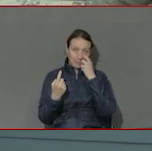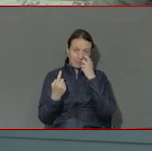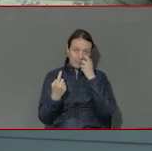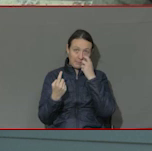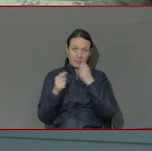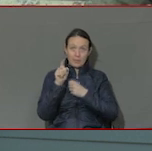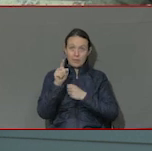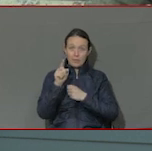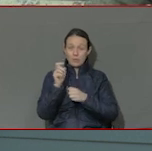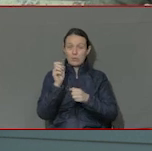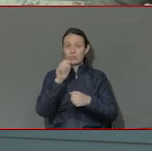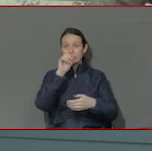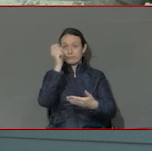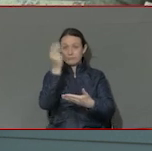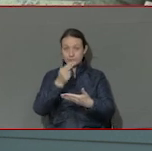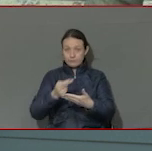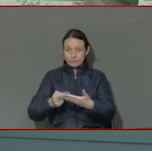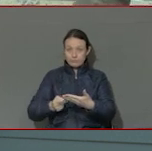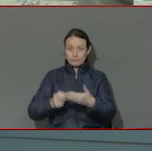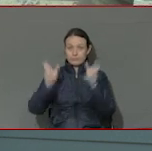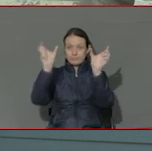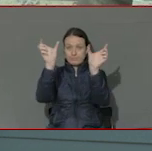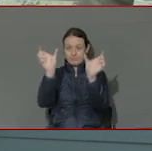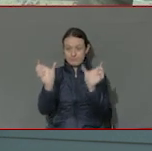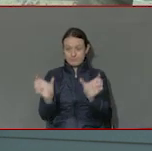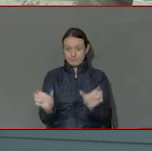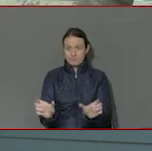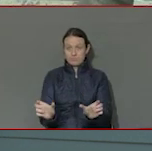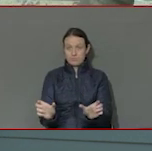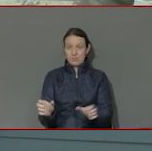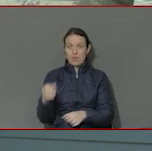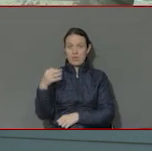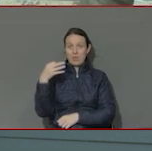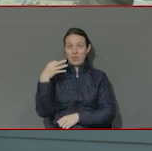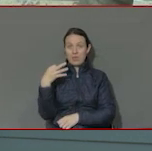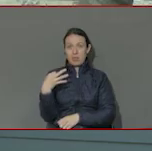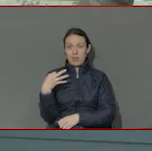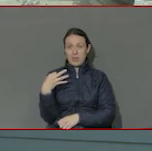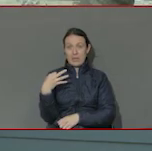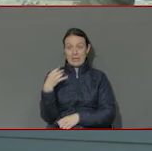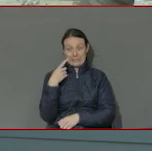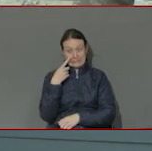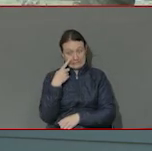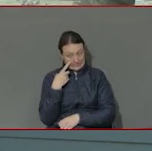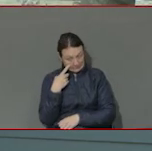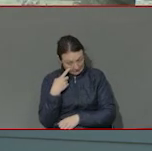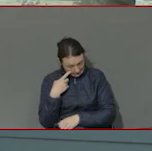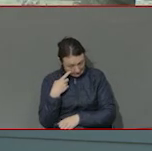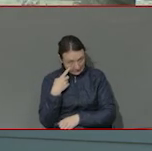tabulate three observable. Tabulate what?